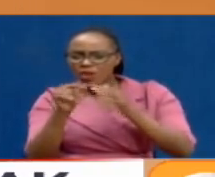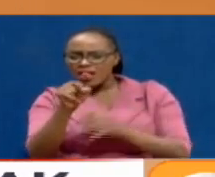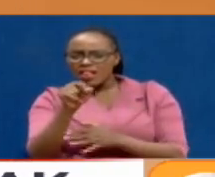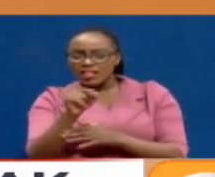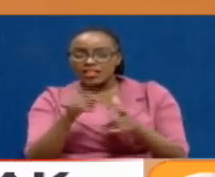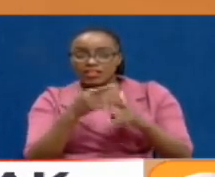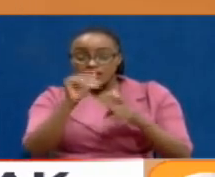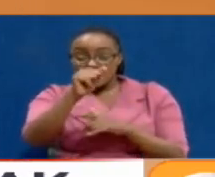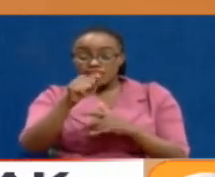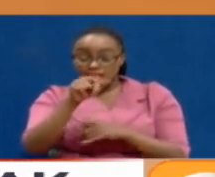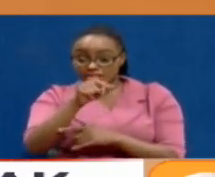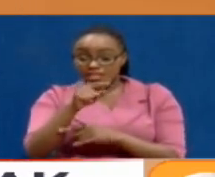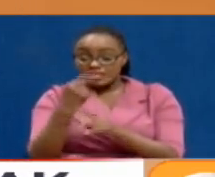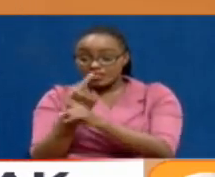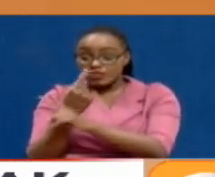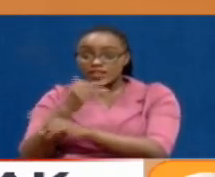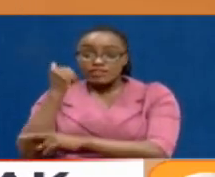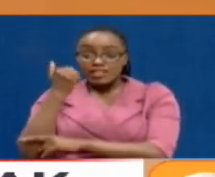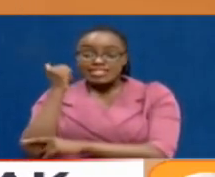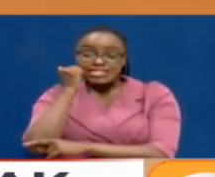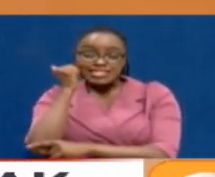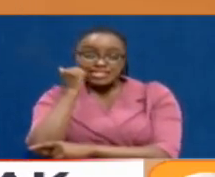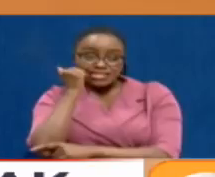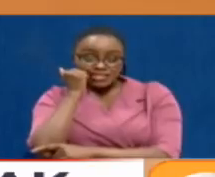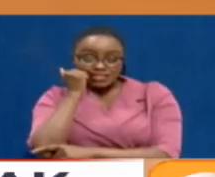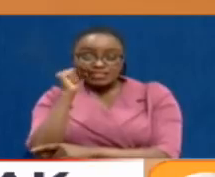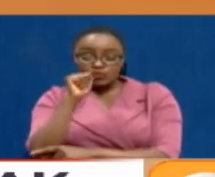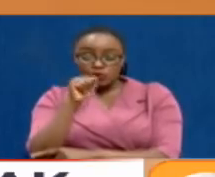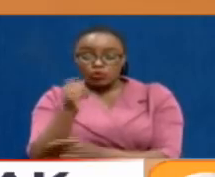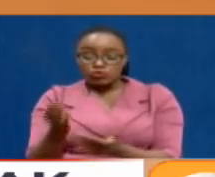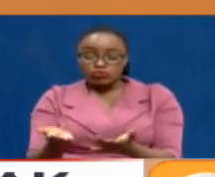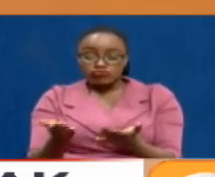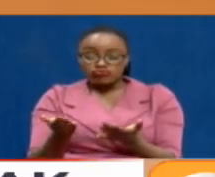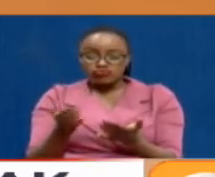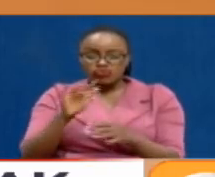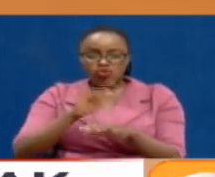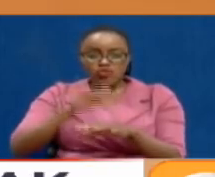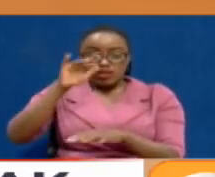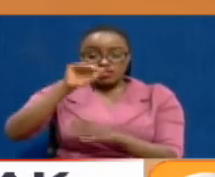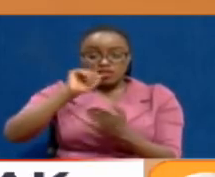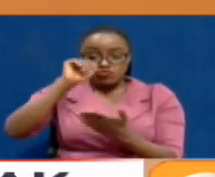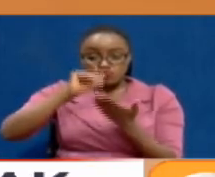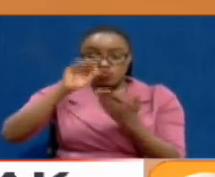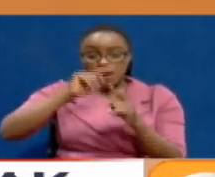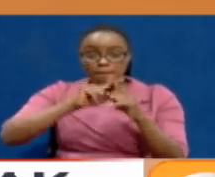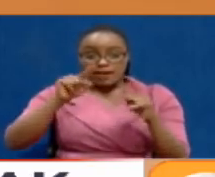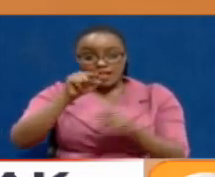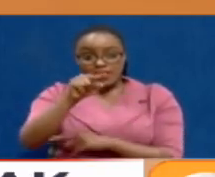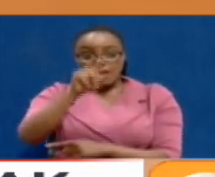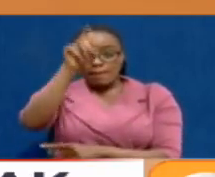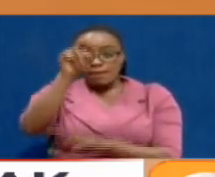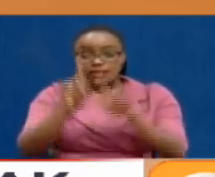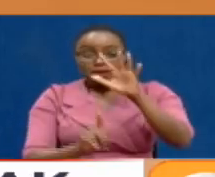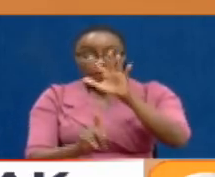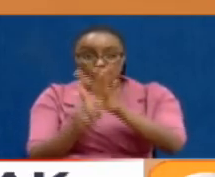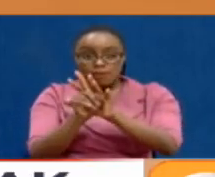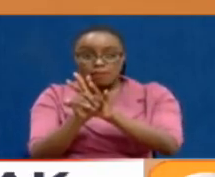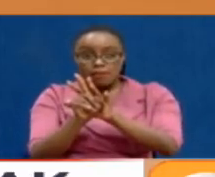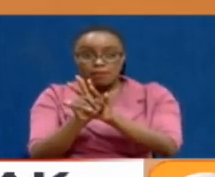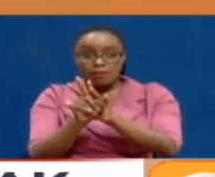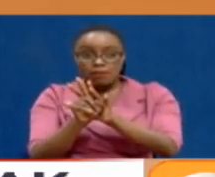apnea? So yeah, those kind of cases. So there are specific groups that are more affected, but I think that has to come with a